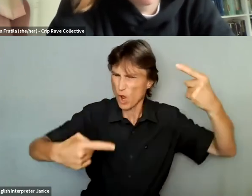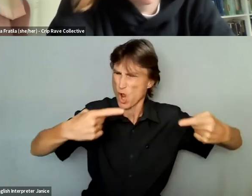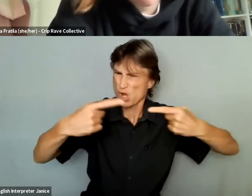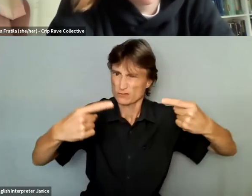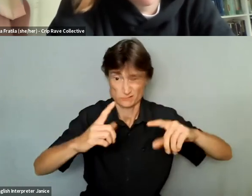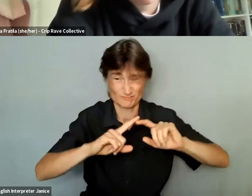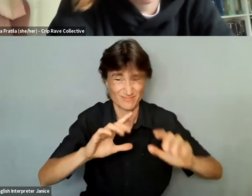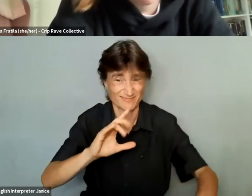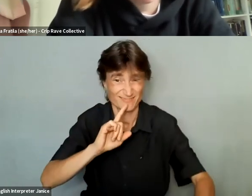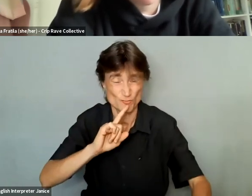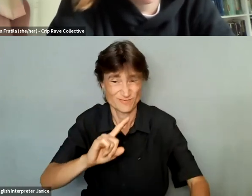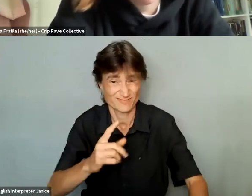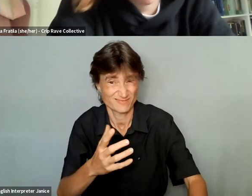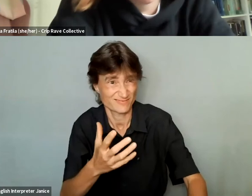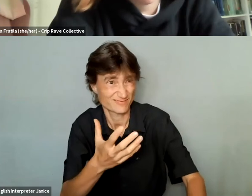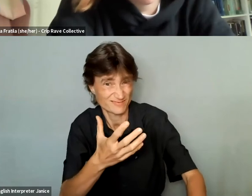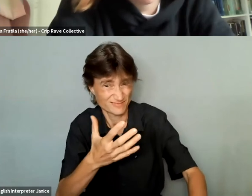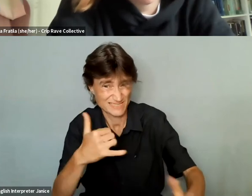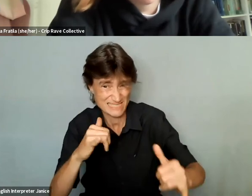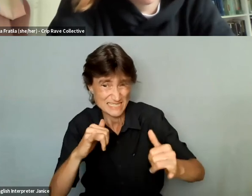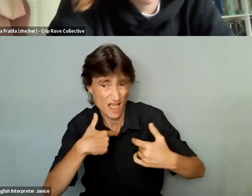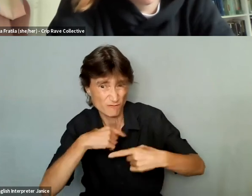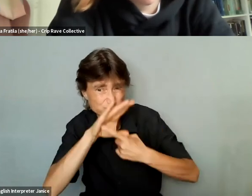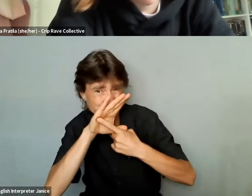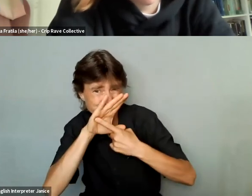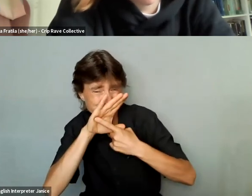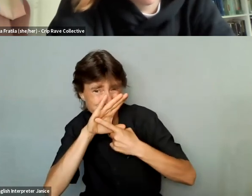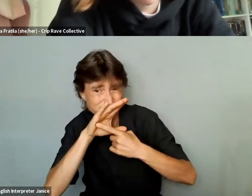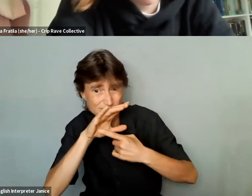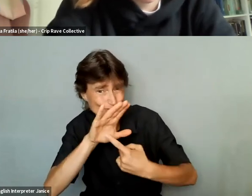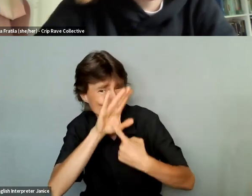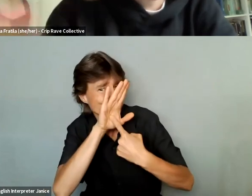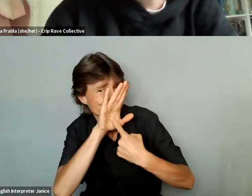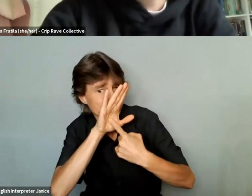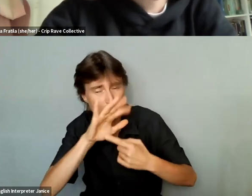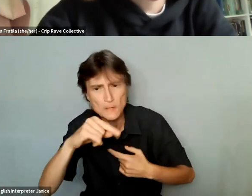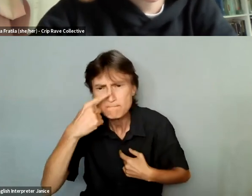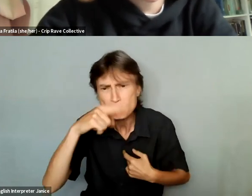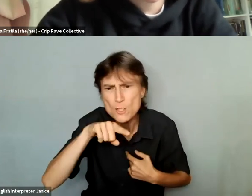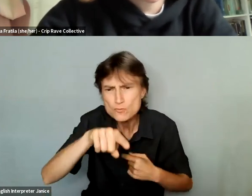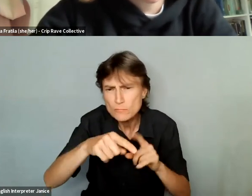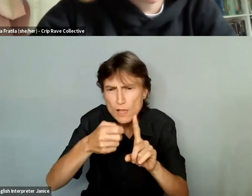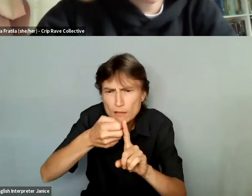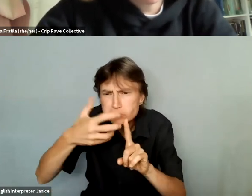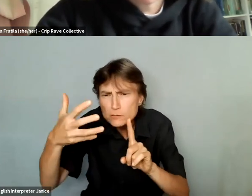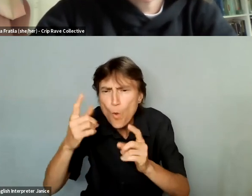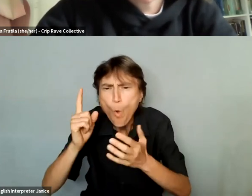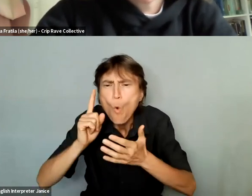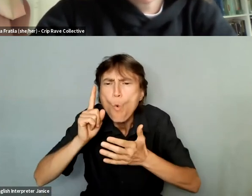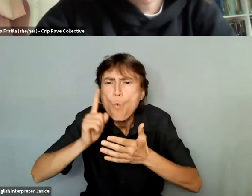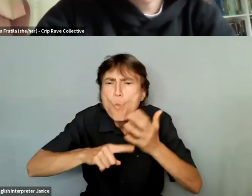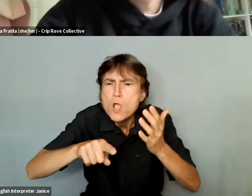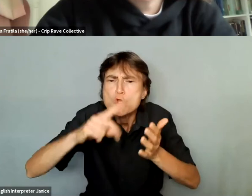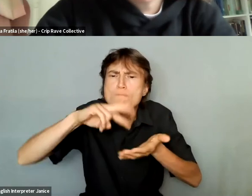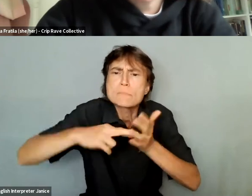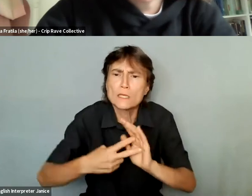Obviously, there are definitely issues. Like, what could you say? What kind of access barriers specifically you're looking to break down? Or you're breaking down. Yeah,